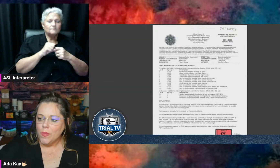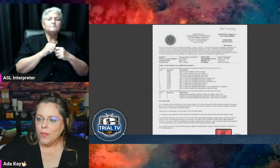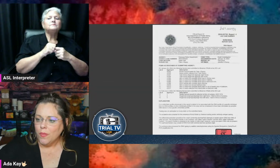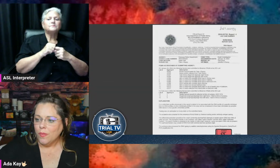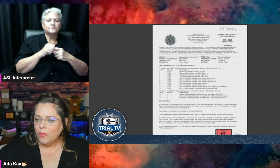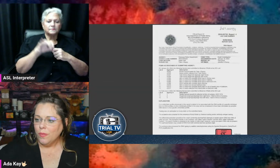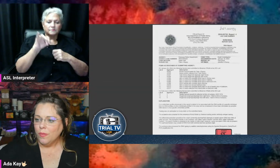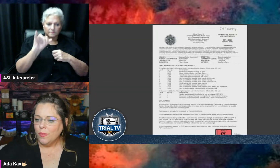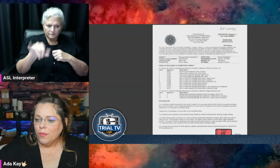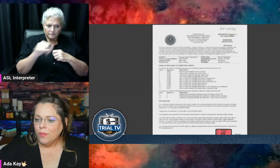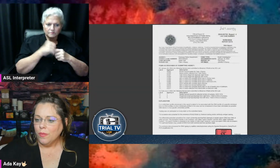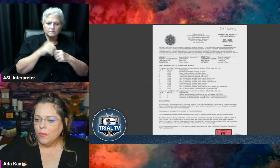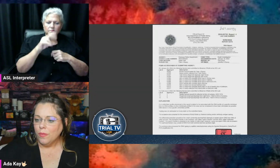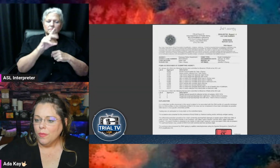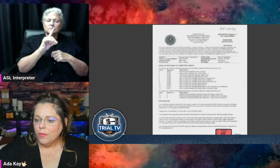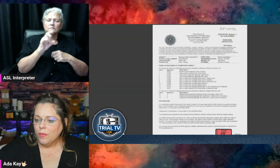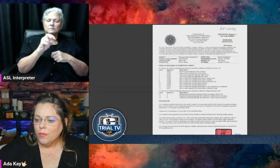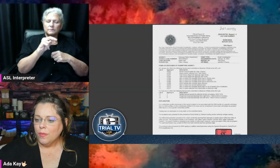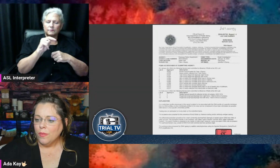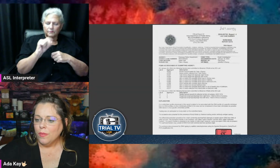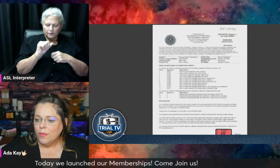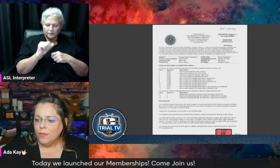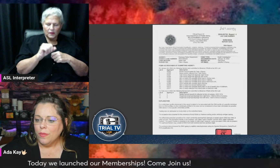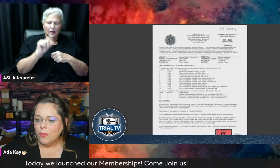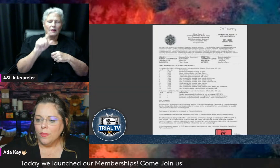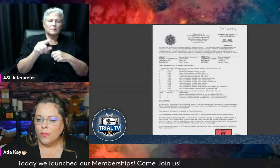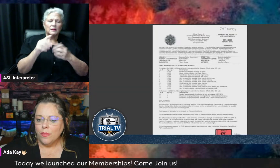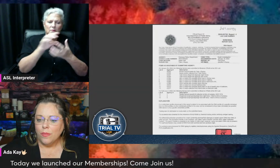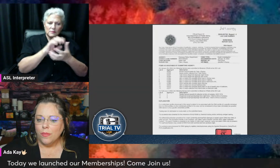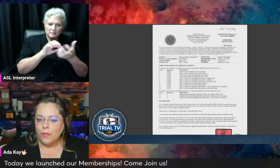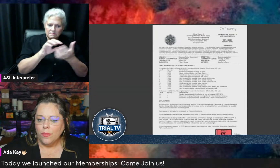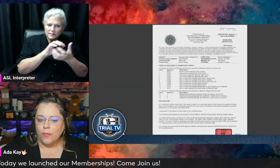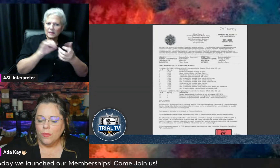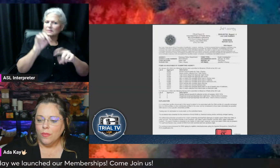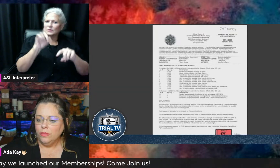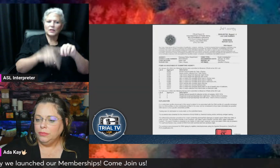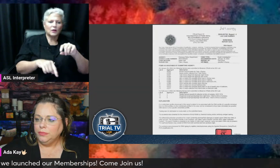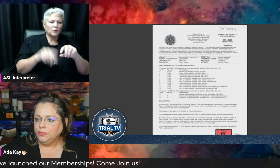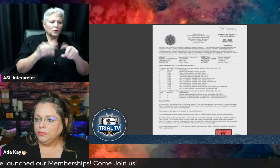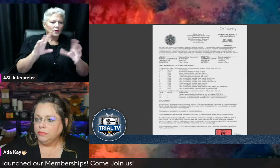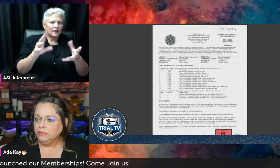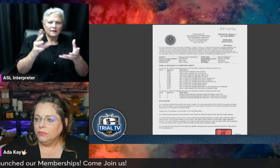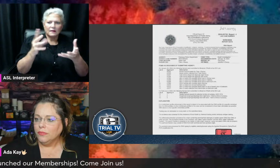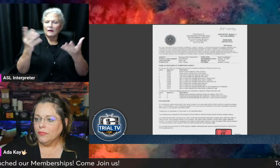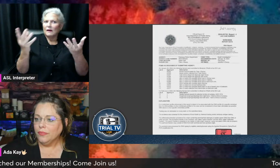and you couldn't pull out any individual people, right? Correct.